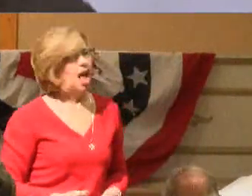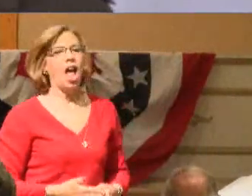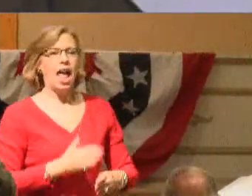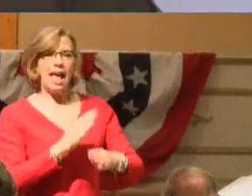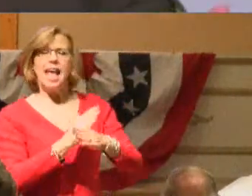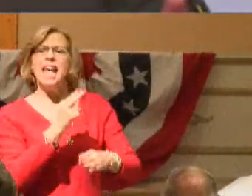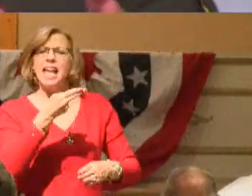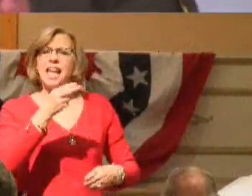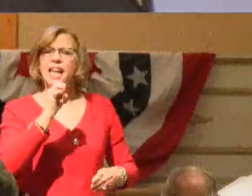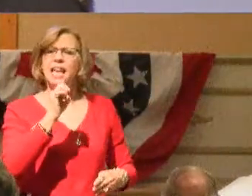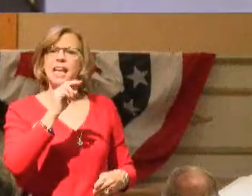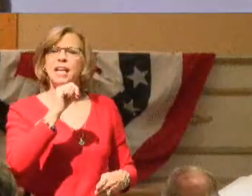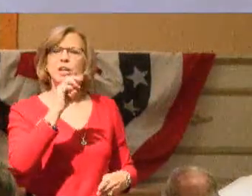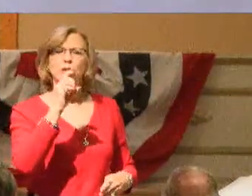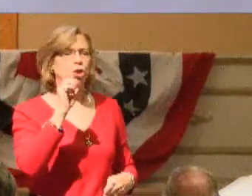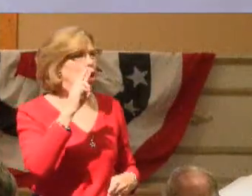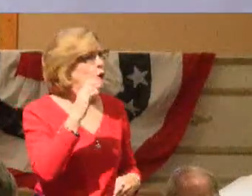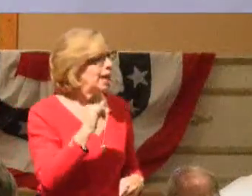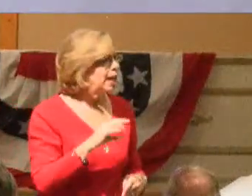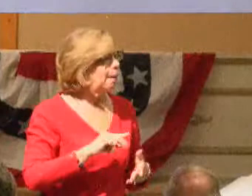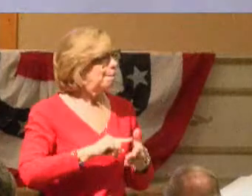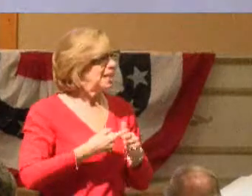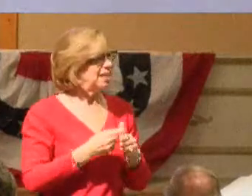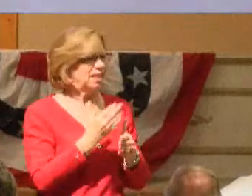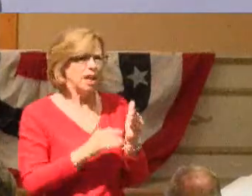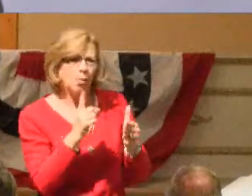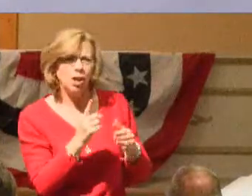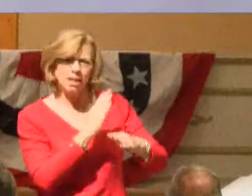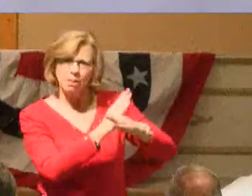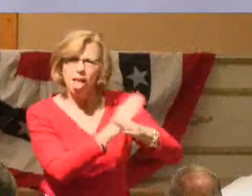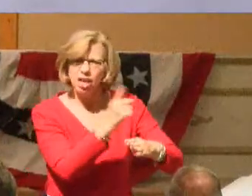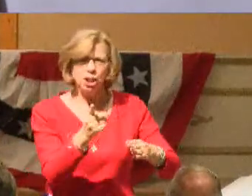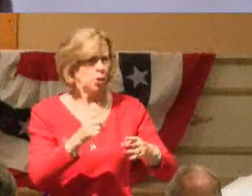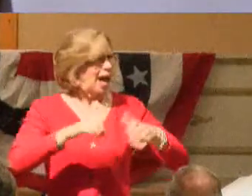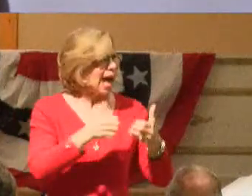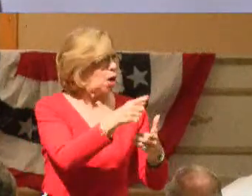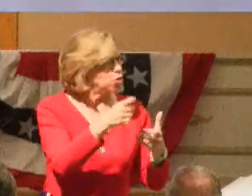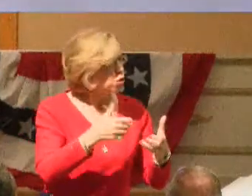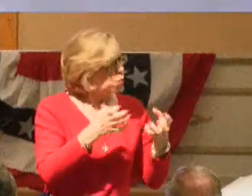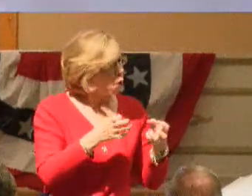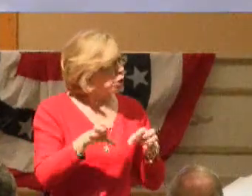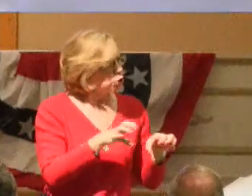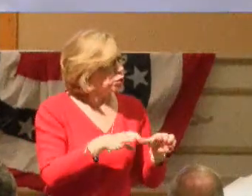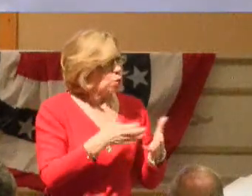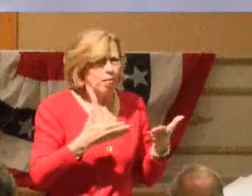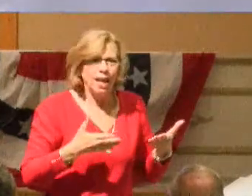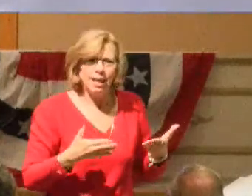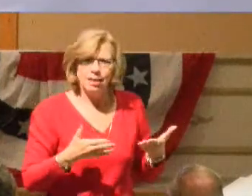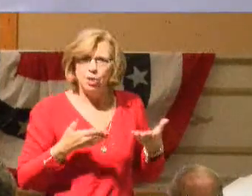Hindering is someone that is getting in your way of doing what you want, how you want, and when you want to do it